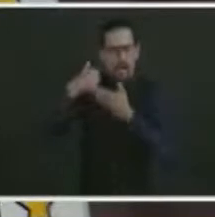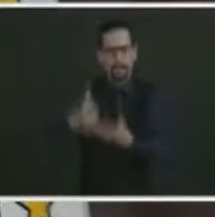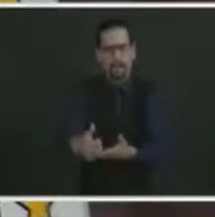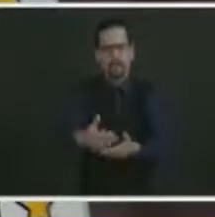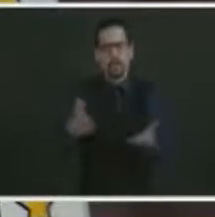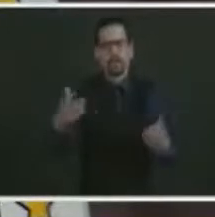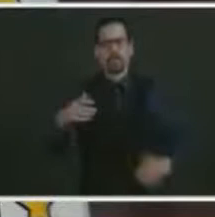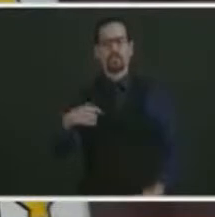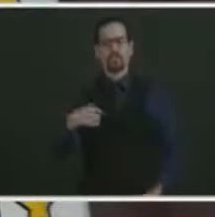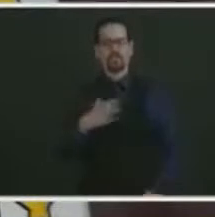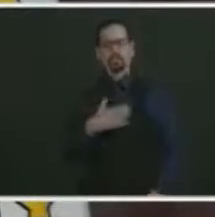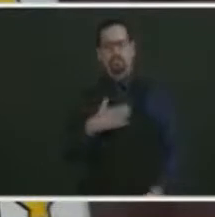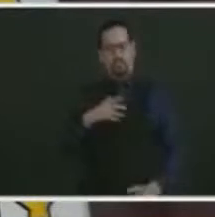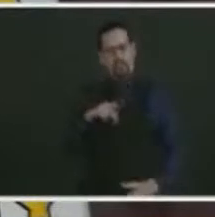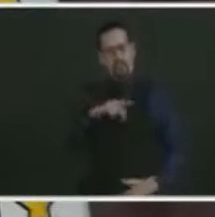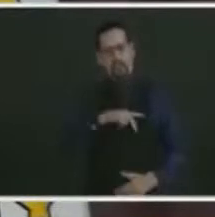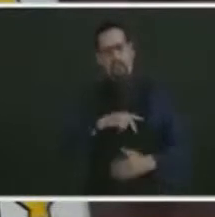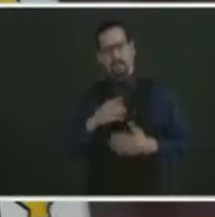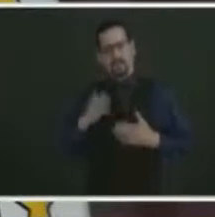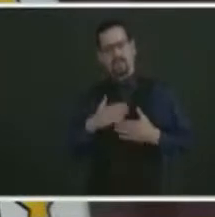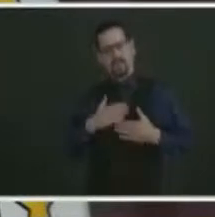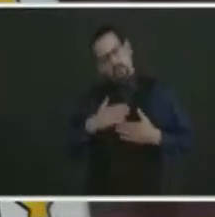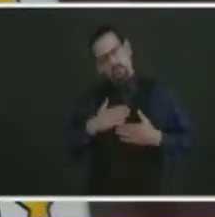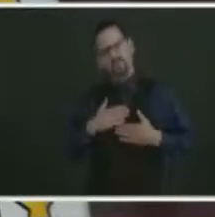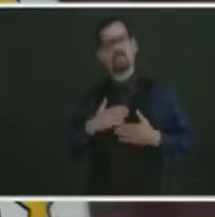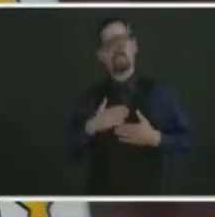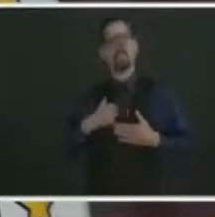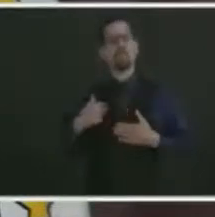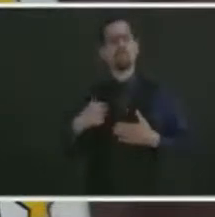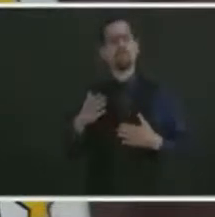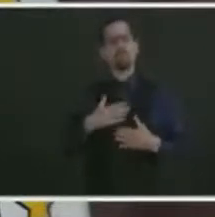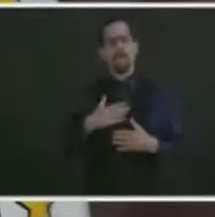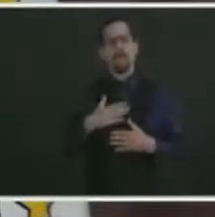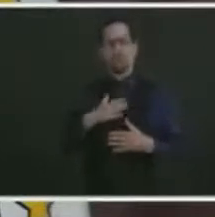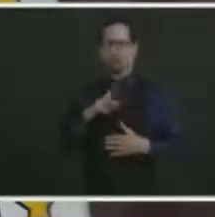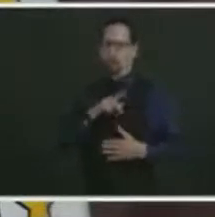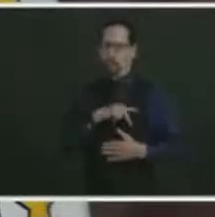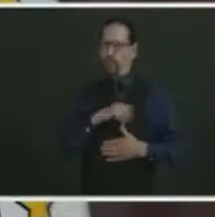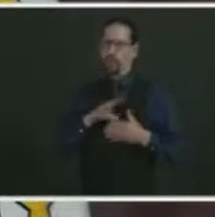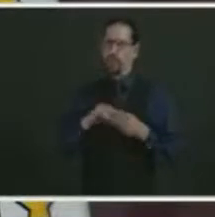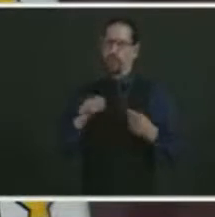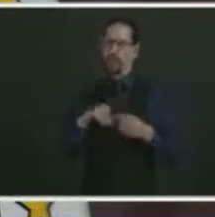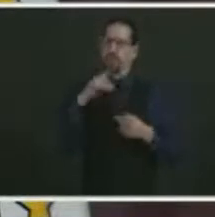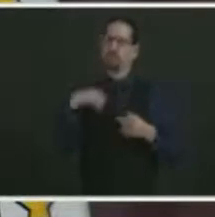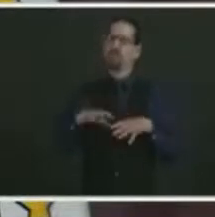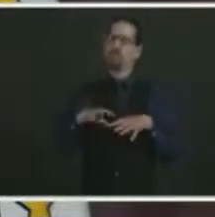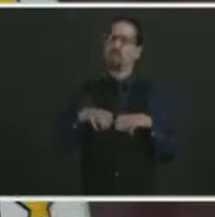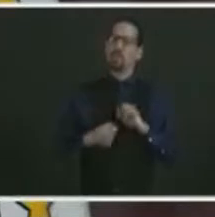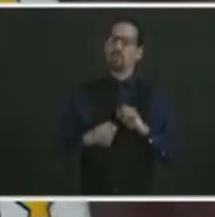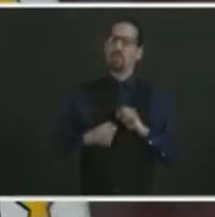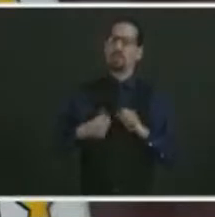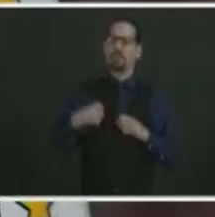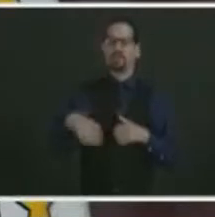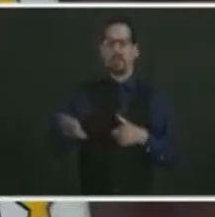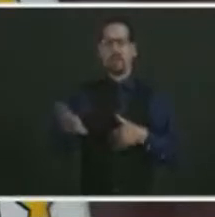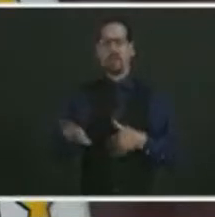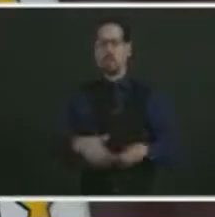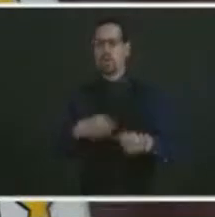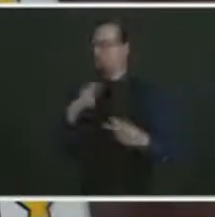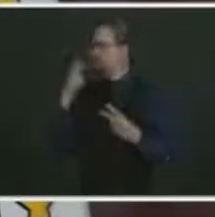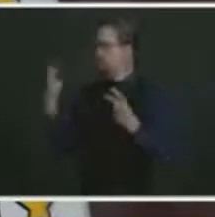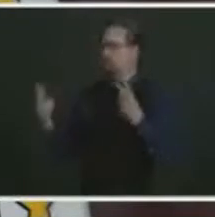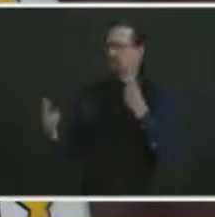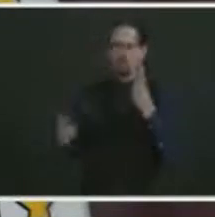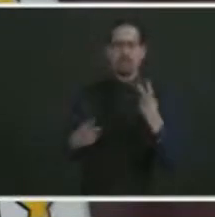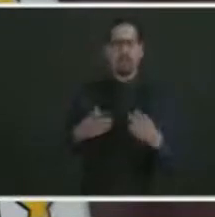say this. It is so heartbreaking to go on those walks, because you go to these